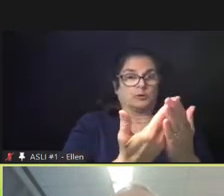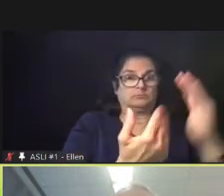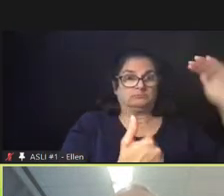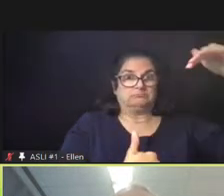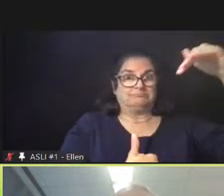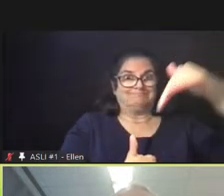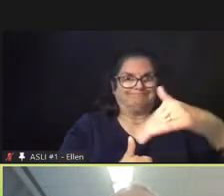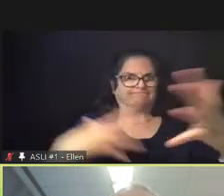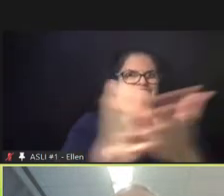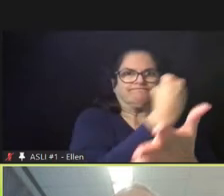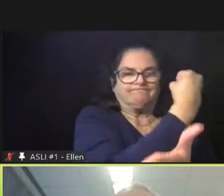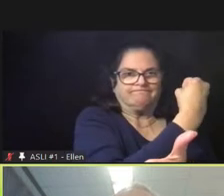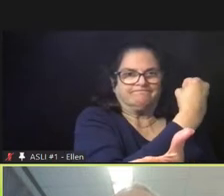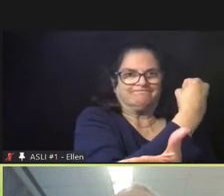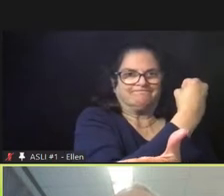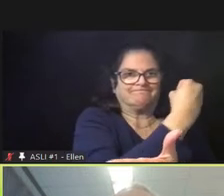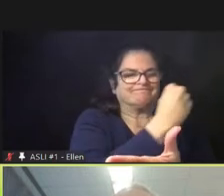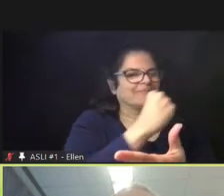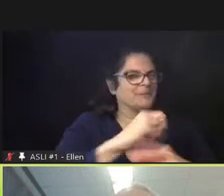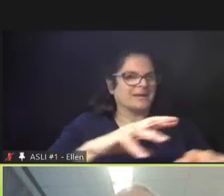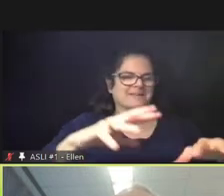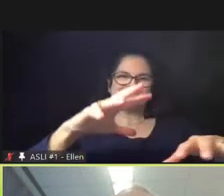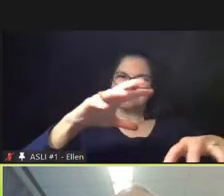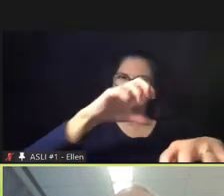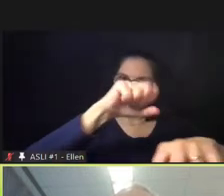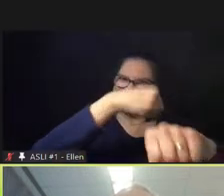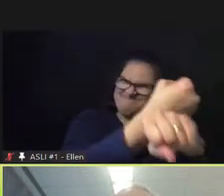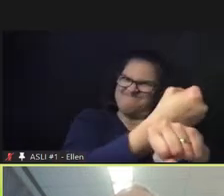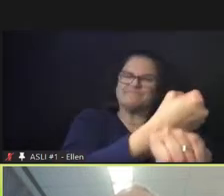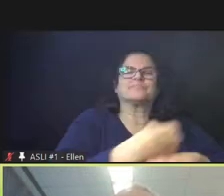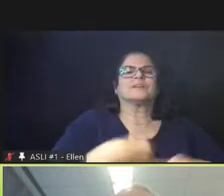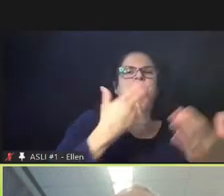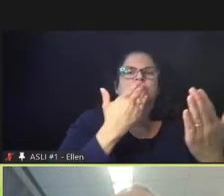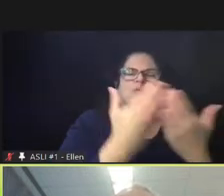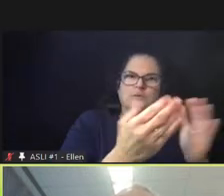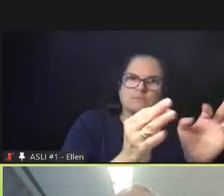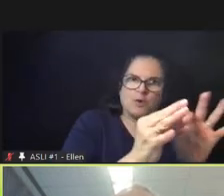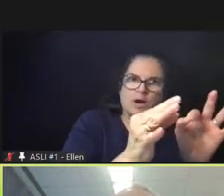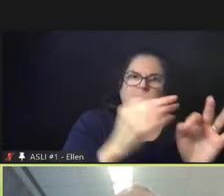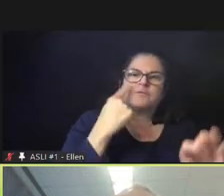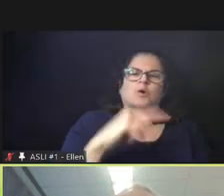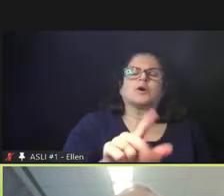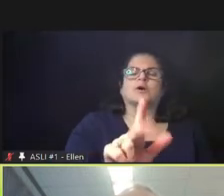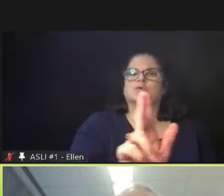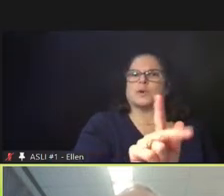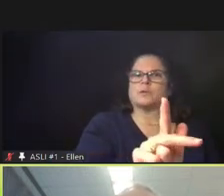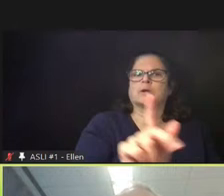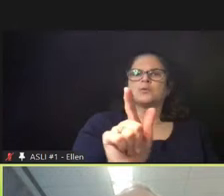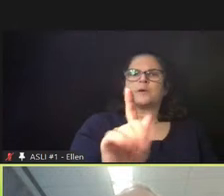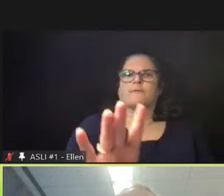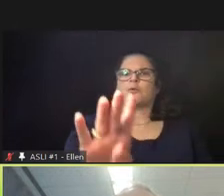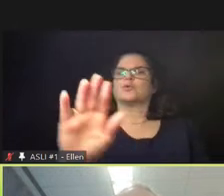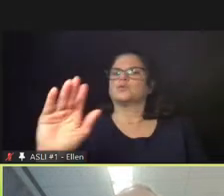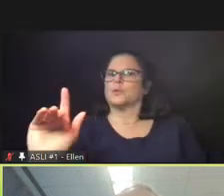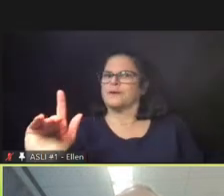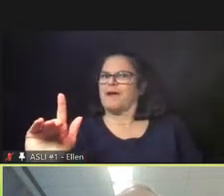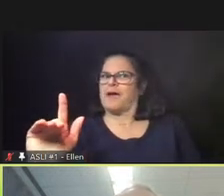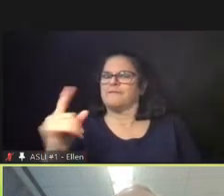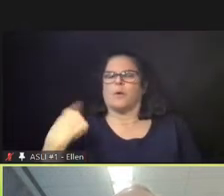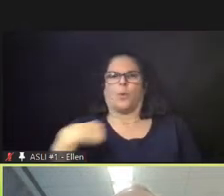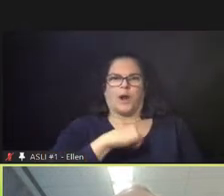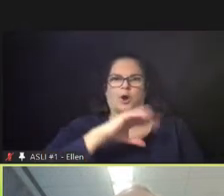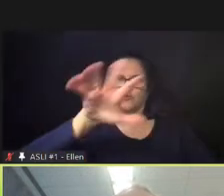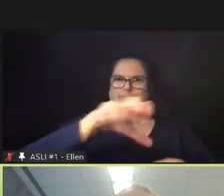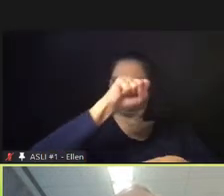really allowed us to lock in at very favorable pricing levels. For 23, 4, and 5, we're locked in for those